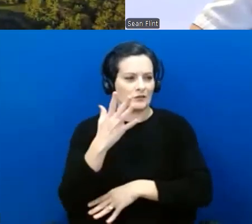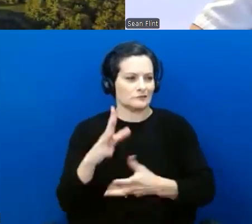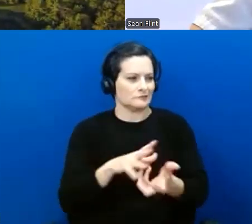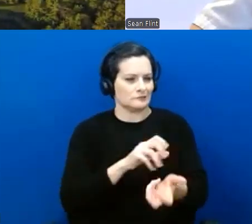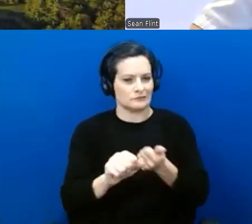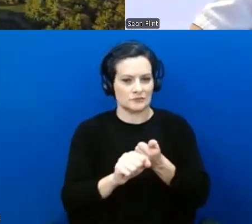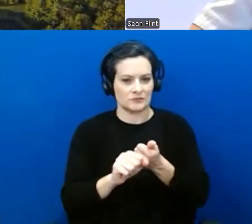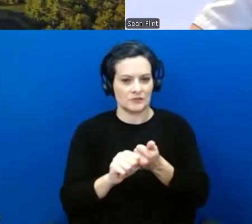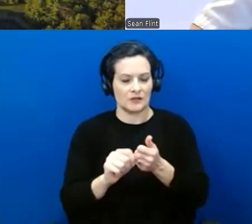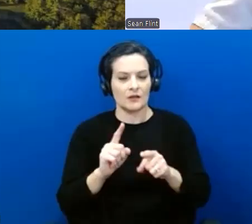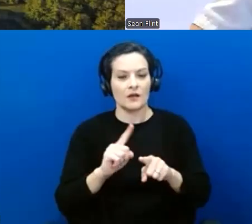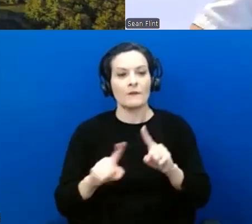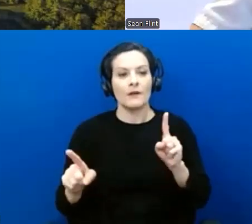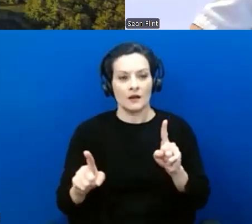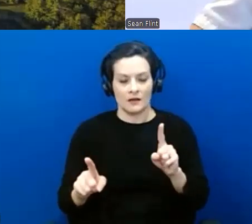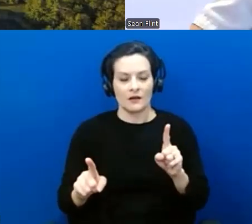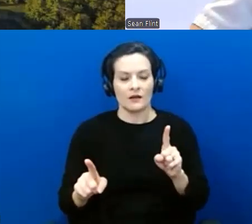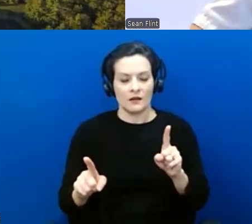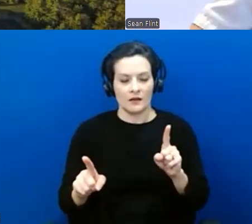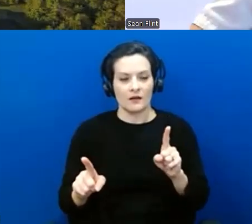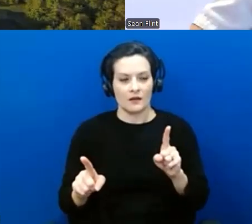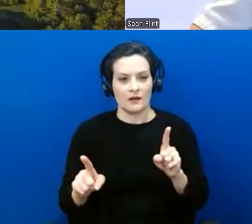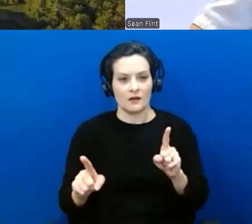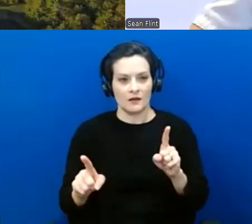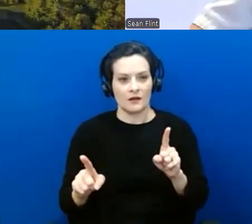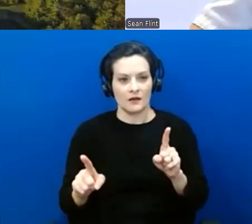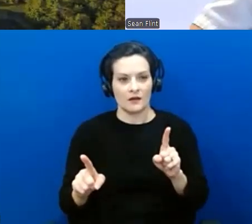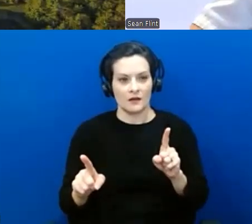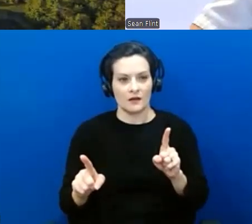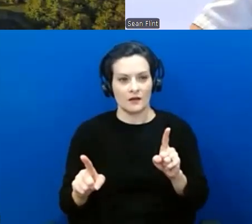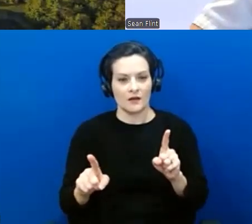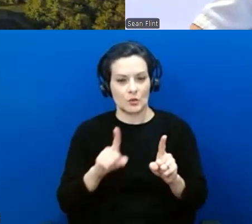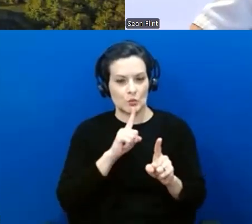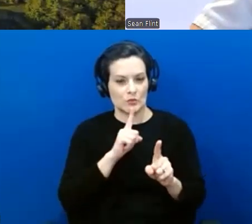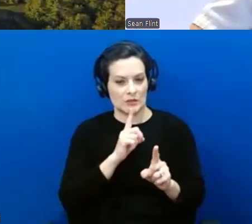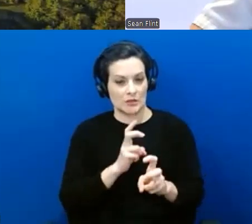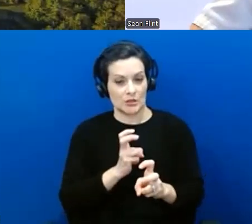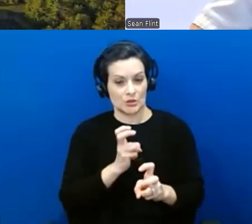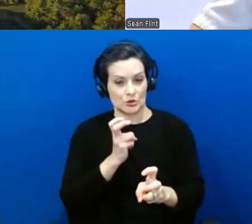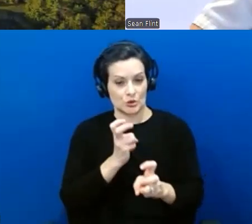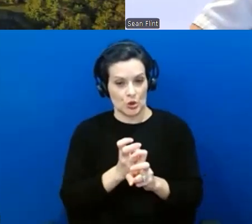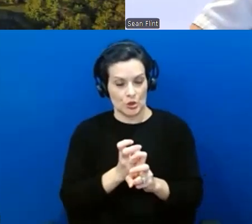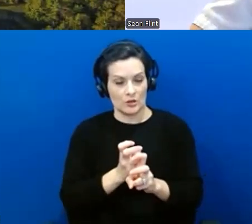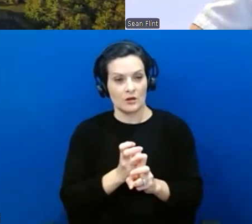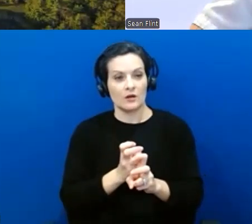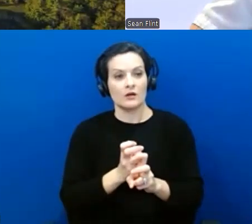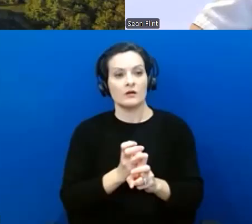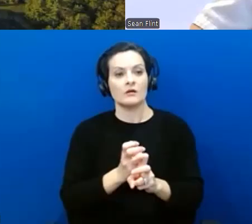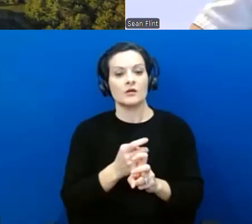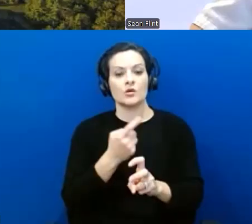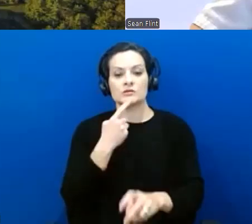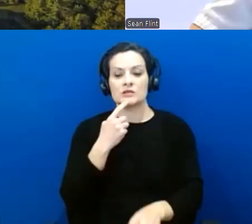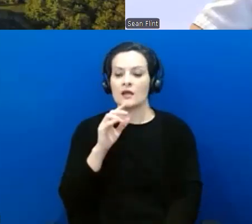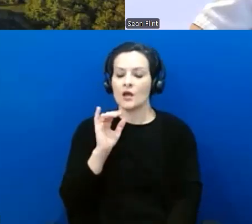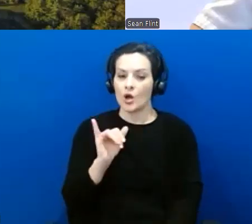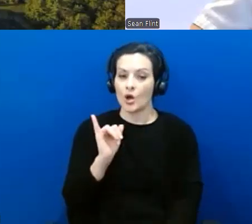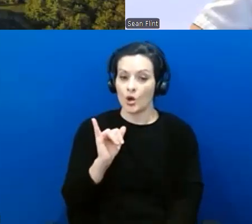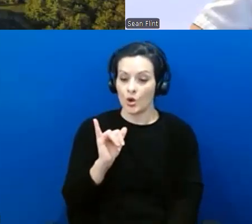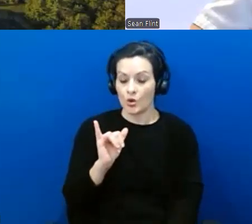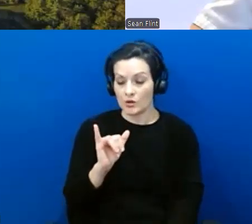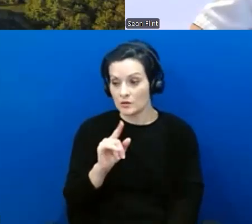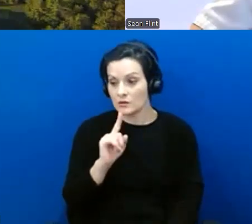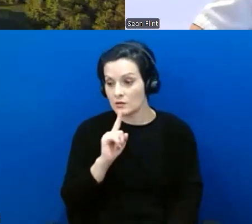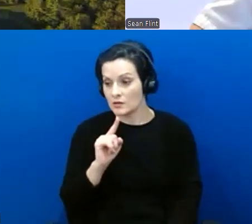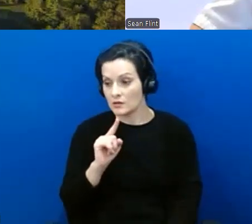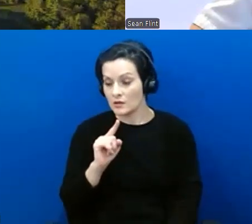about when things change. And it's much harder when you're like, oh, this is actually like the collaborative effort of, I don't